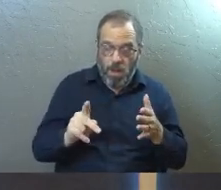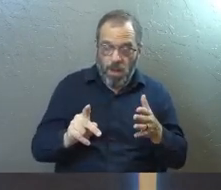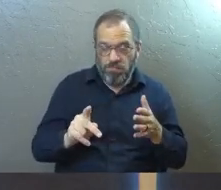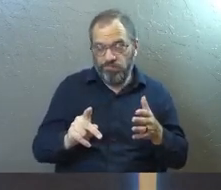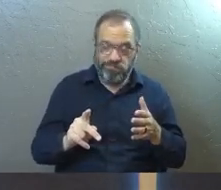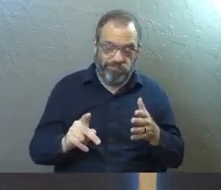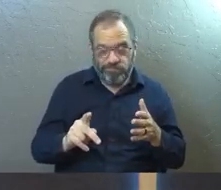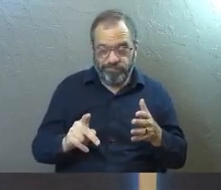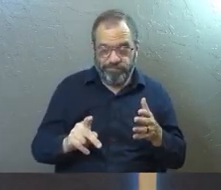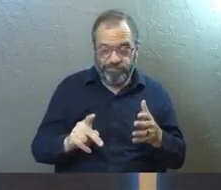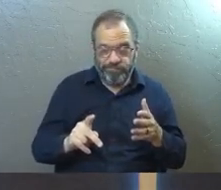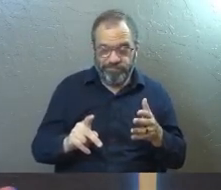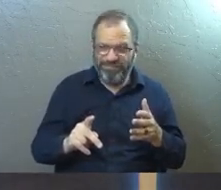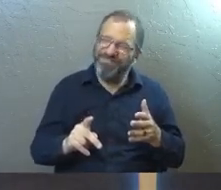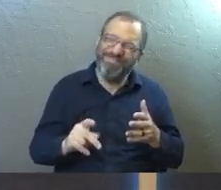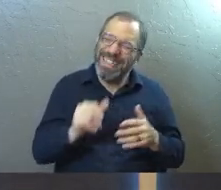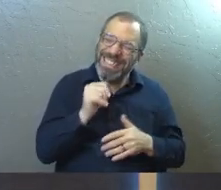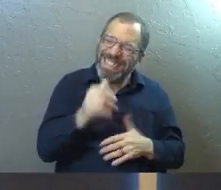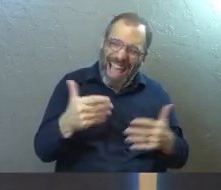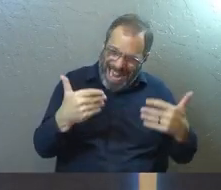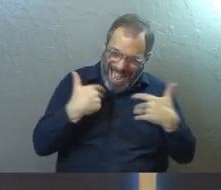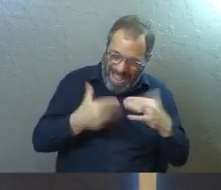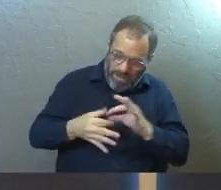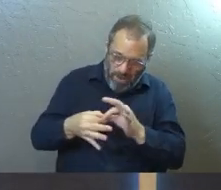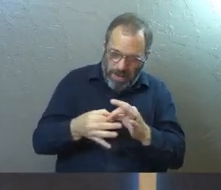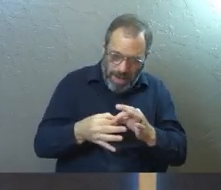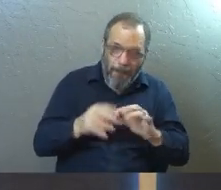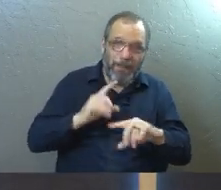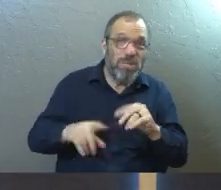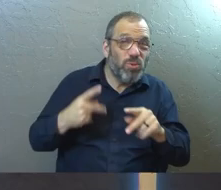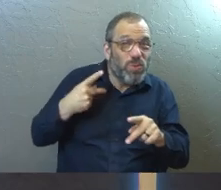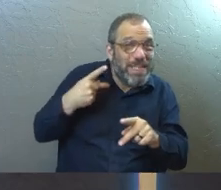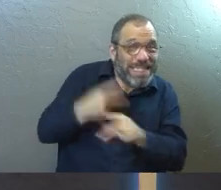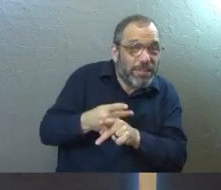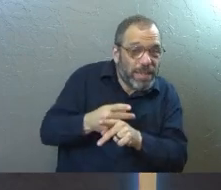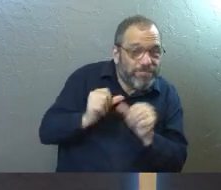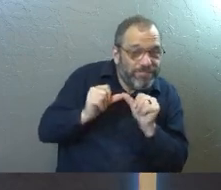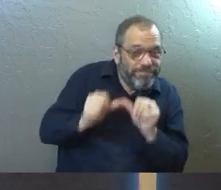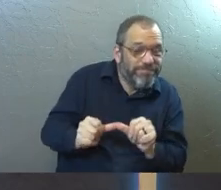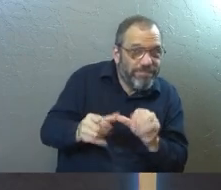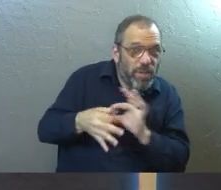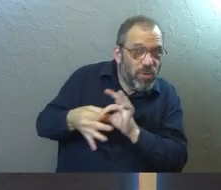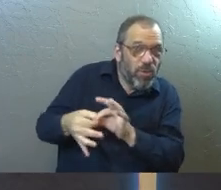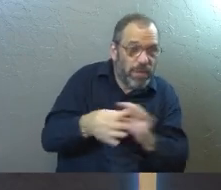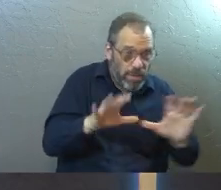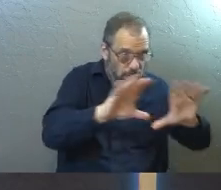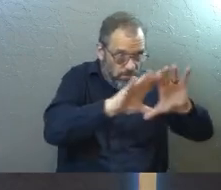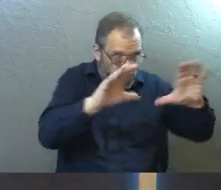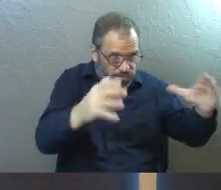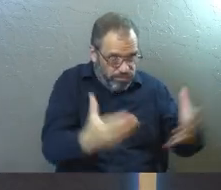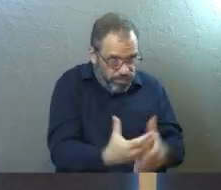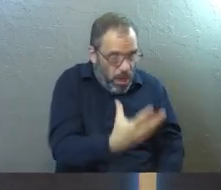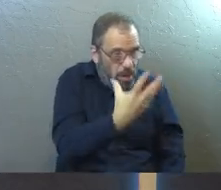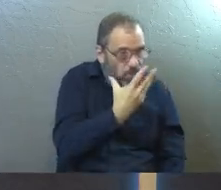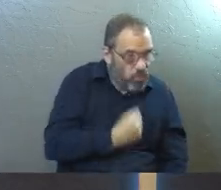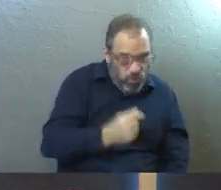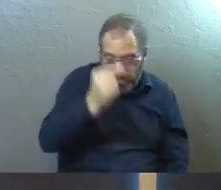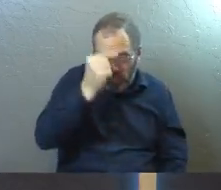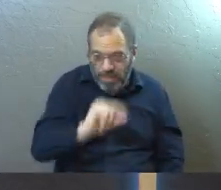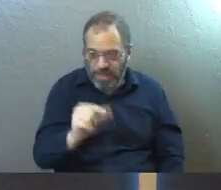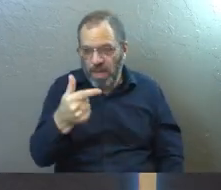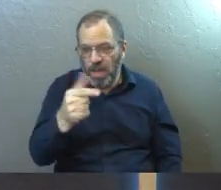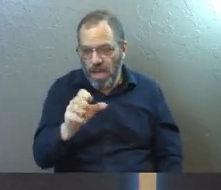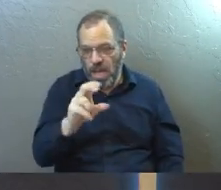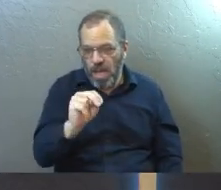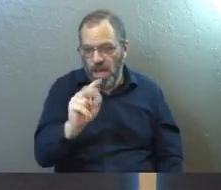is not necessarily to have unity, but to keep it. So he's talking to a group of people who, the Jews and the Gentiles, if you remember in